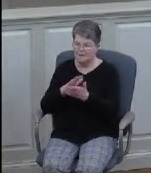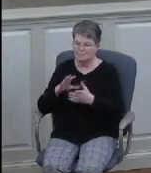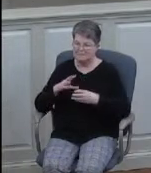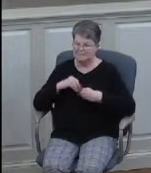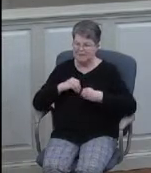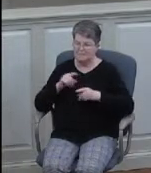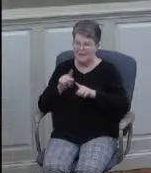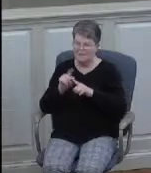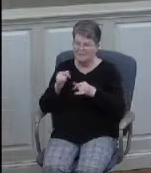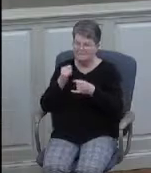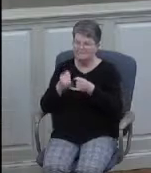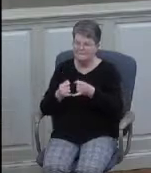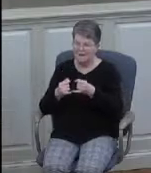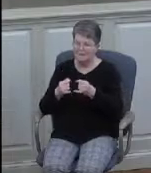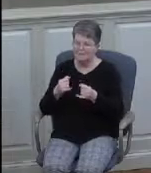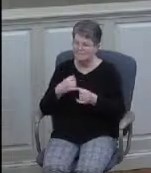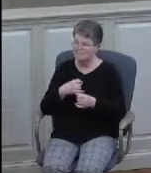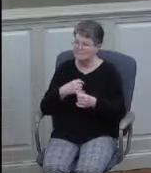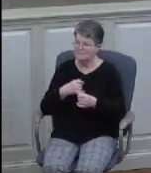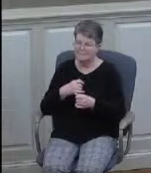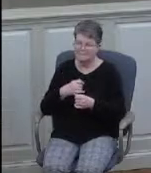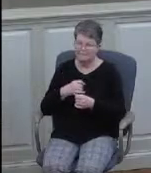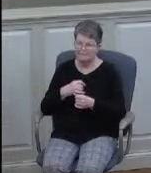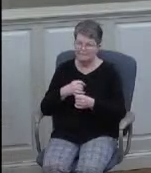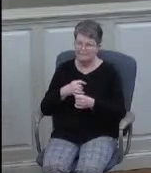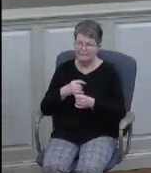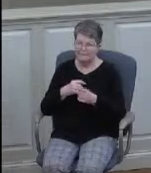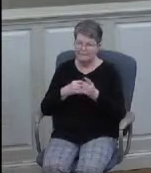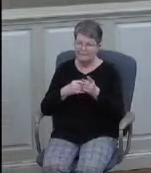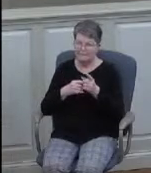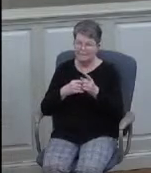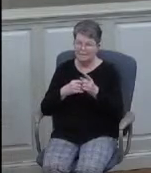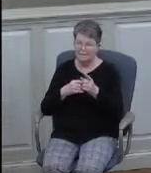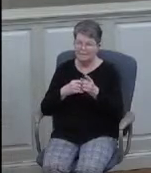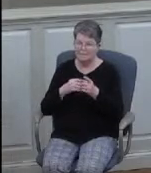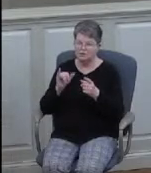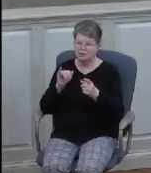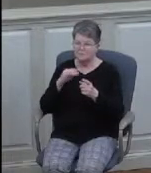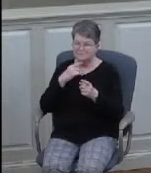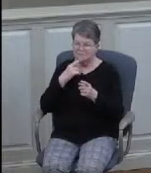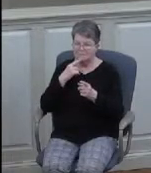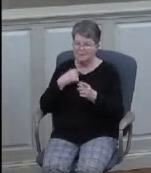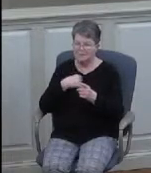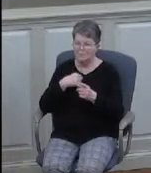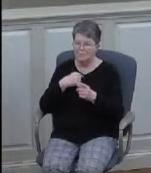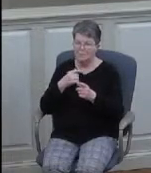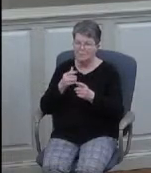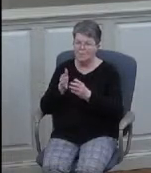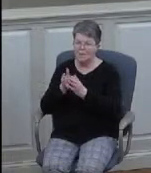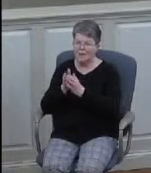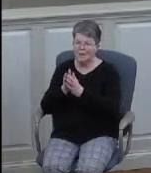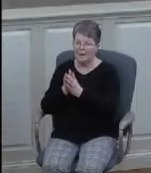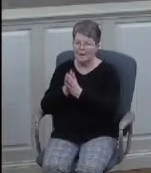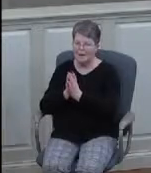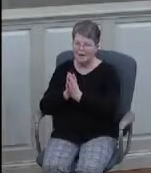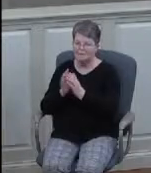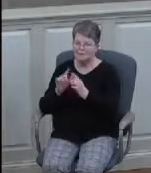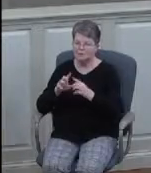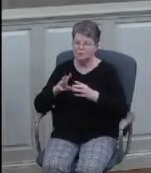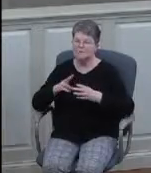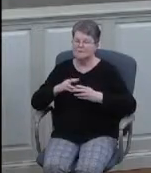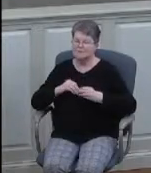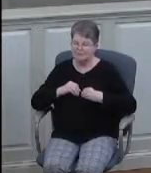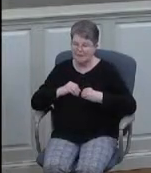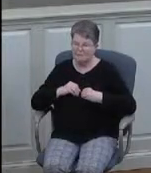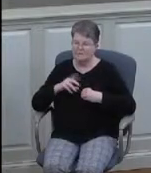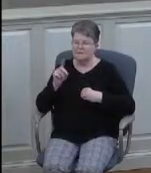that tonight. We'd probably ask you to do that unless you're. I'd like to clarify, sure. Too. We're asking you to accept the document.